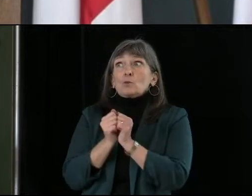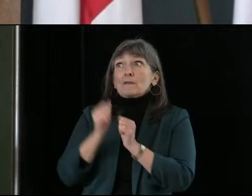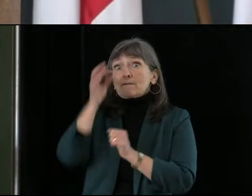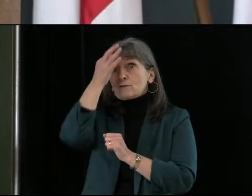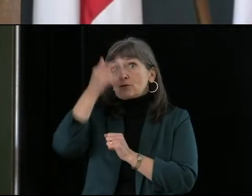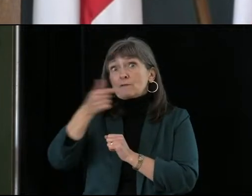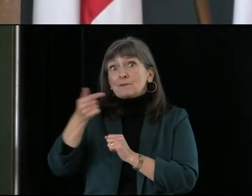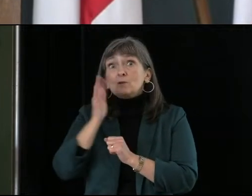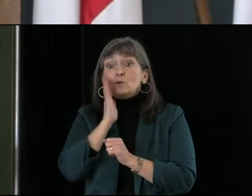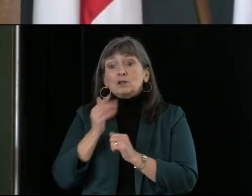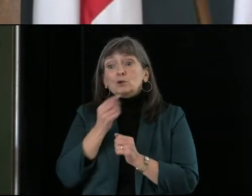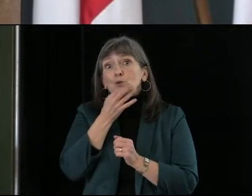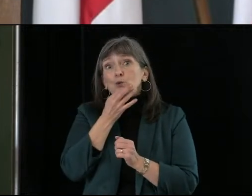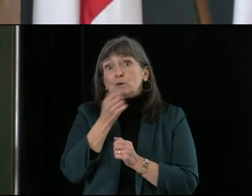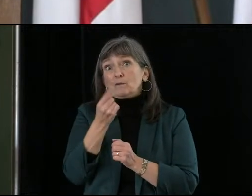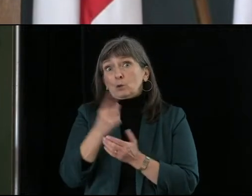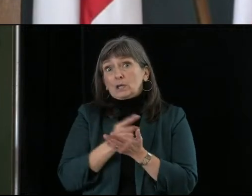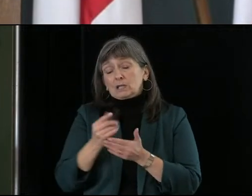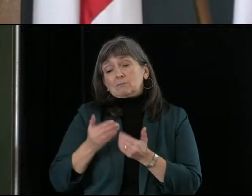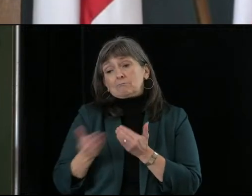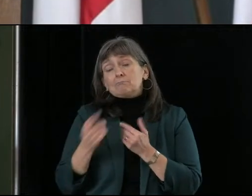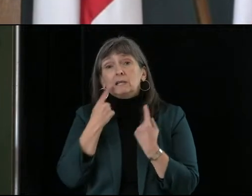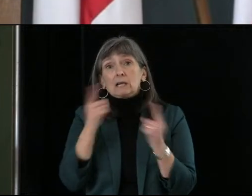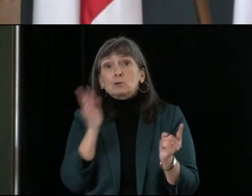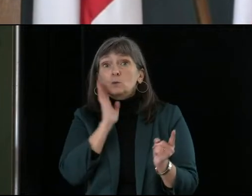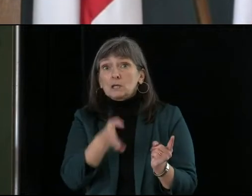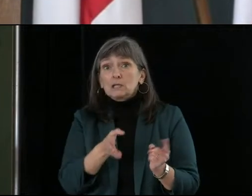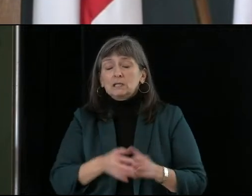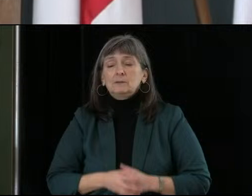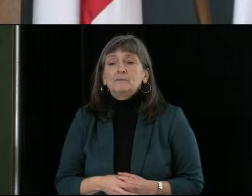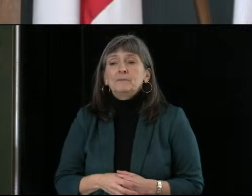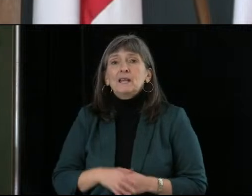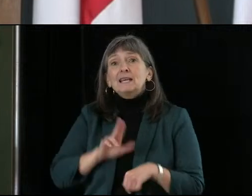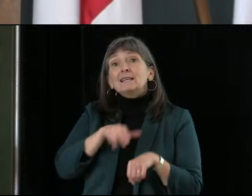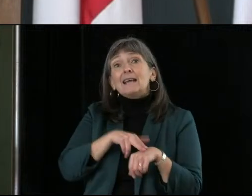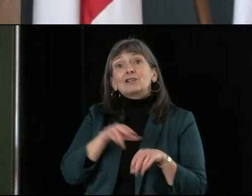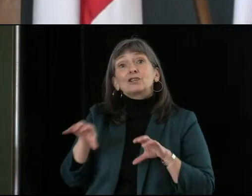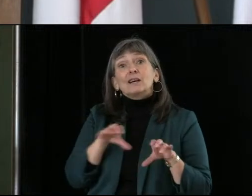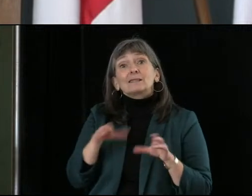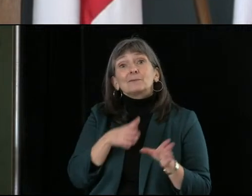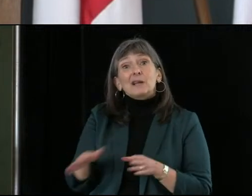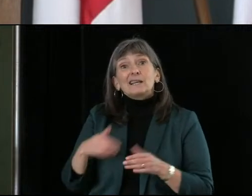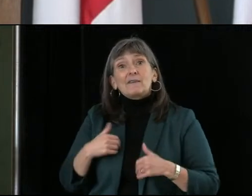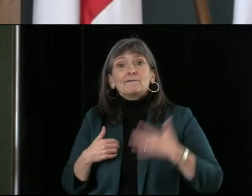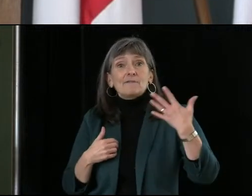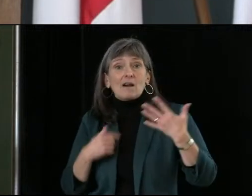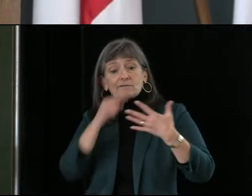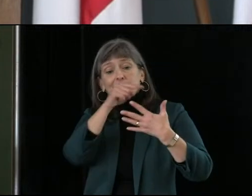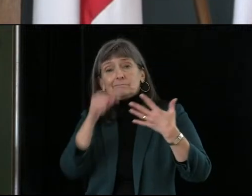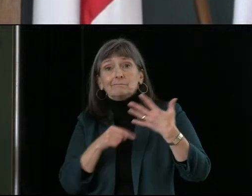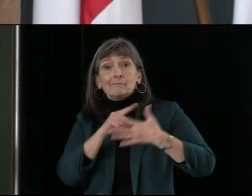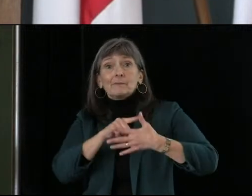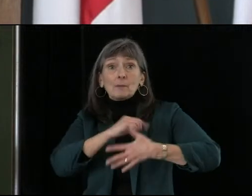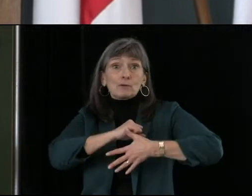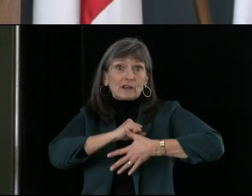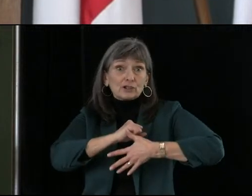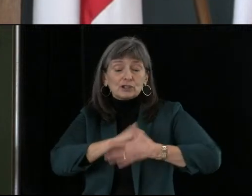government in the coming weeks. The National Action Plan is based on 5 pillars: